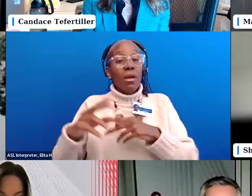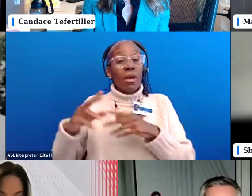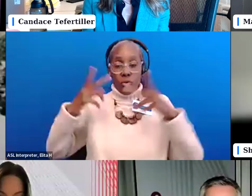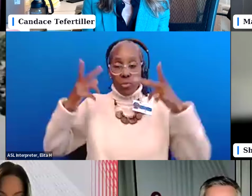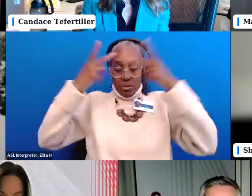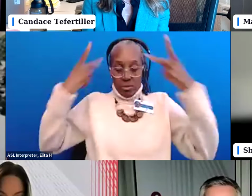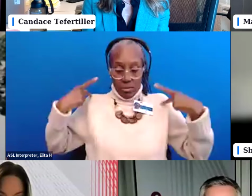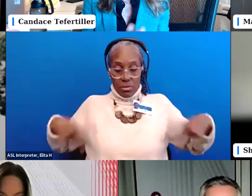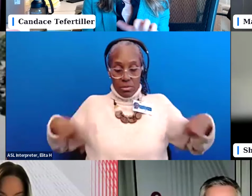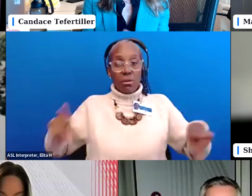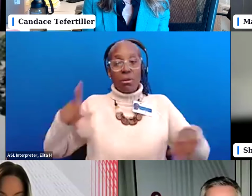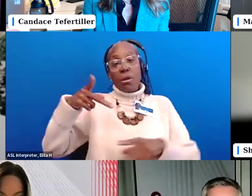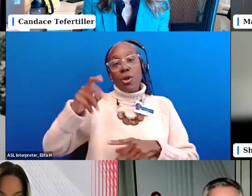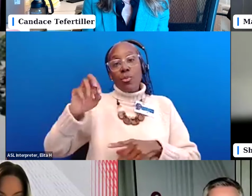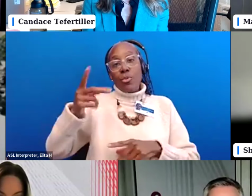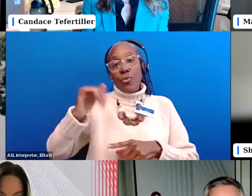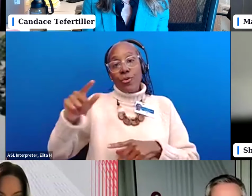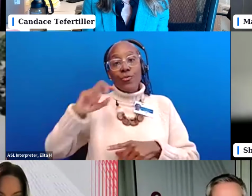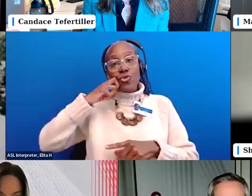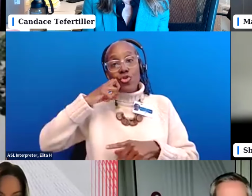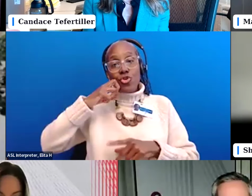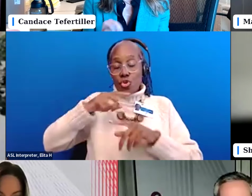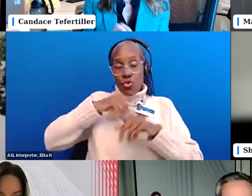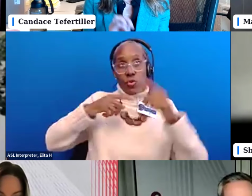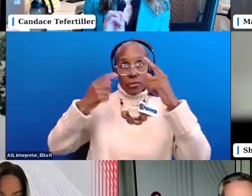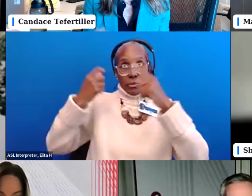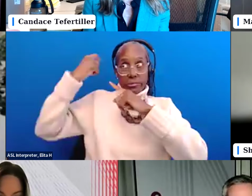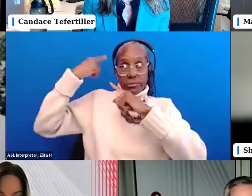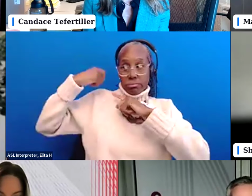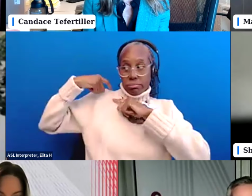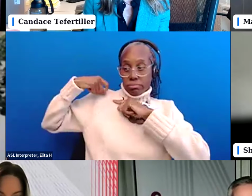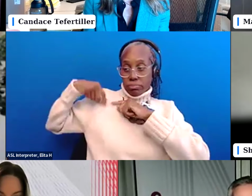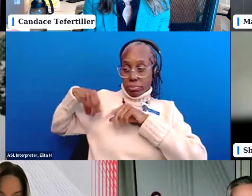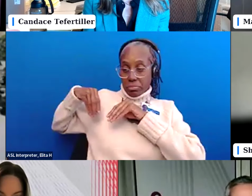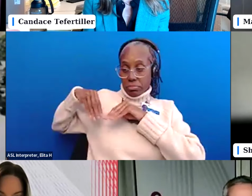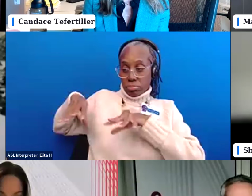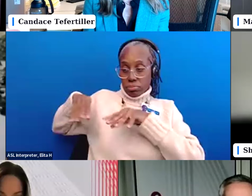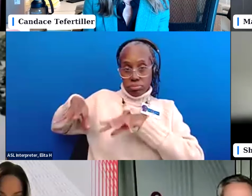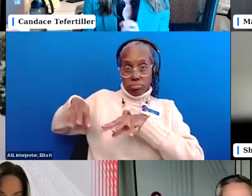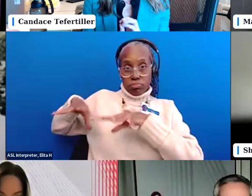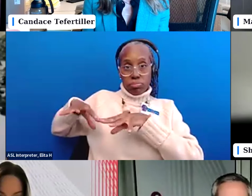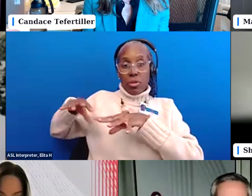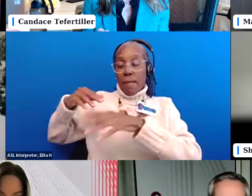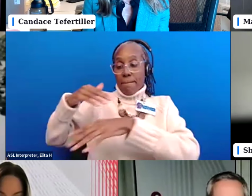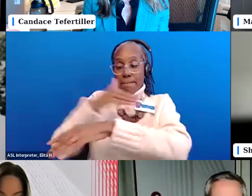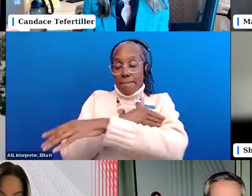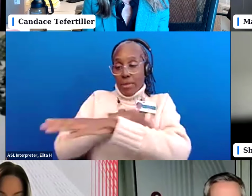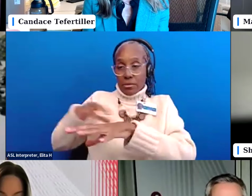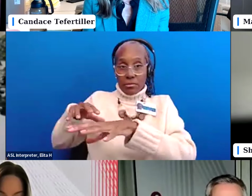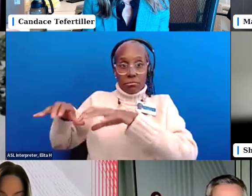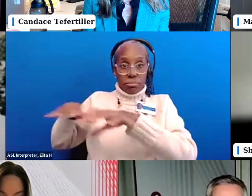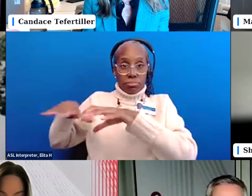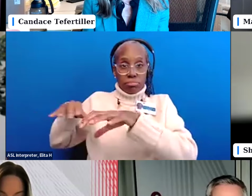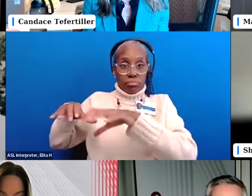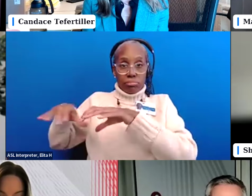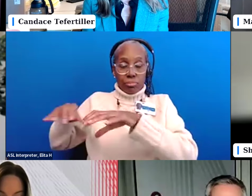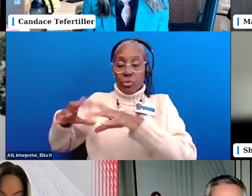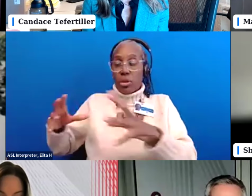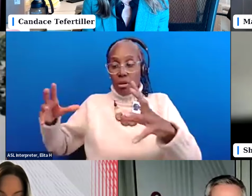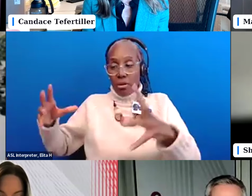that are activated by the current coming through those electrodes are going to cause motor activation, whether or not it's driven